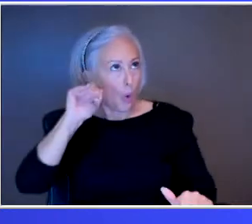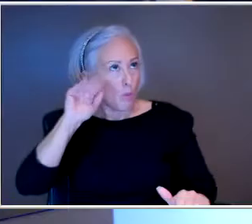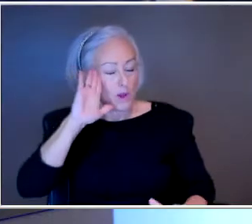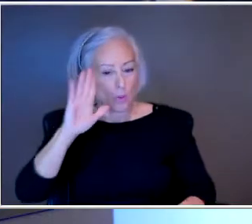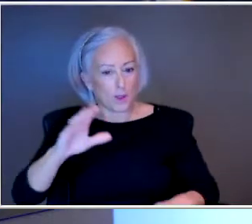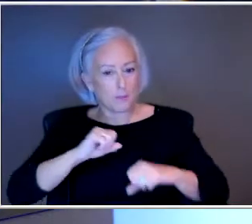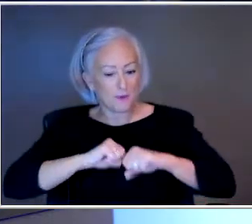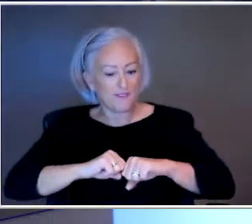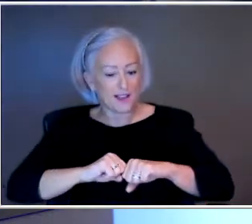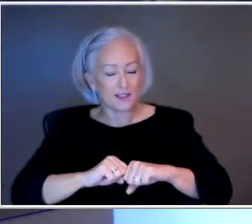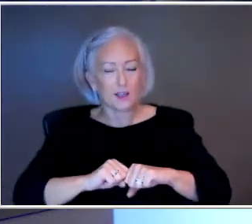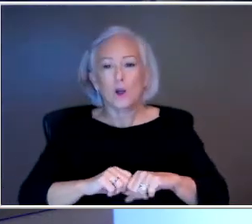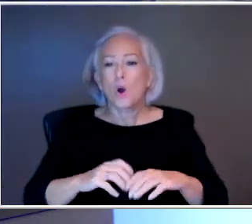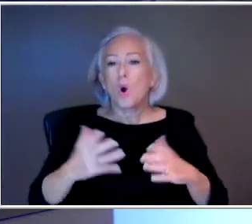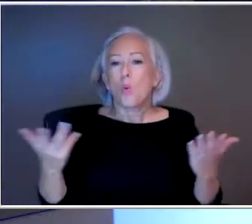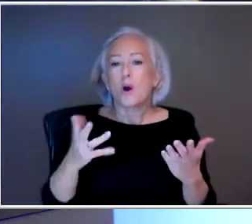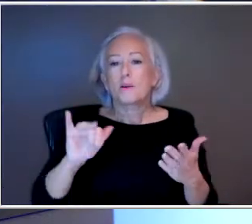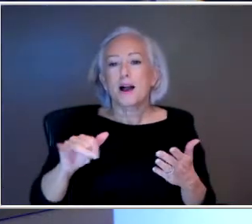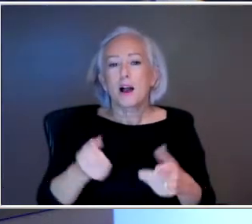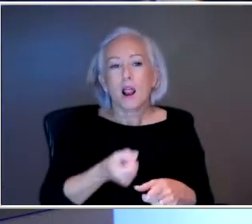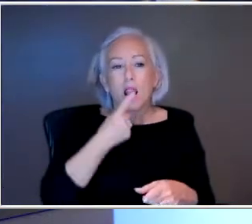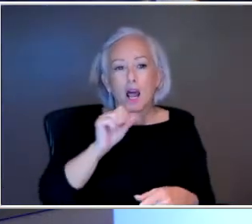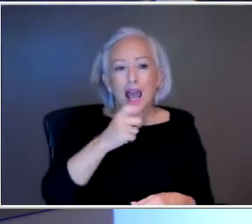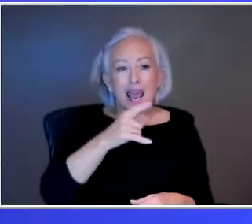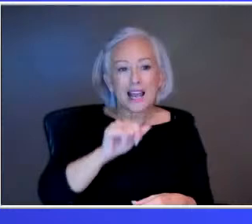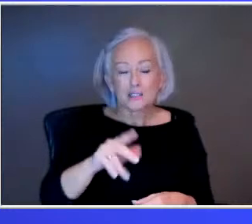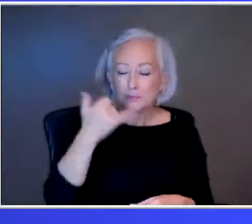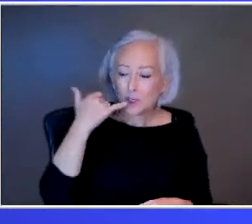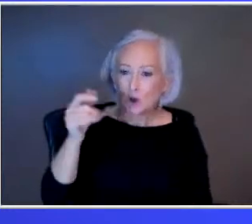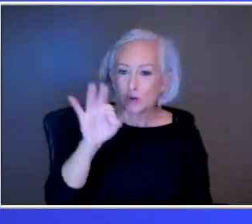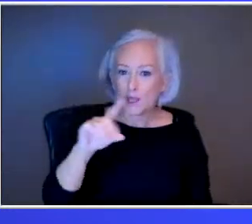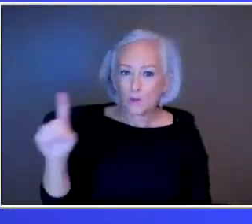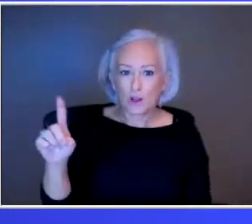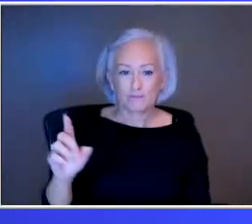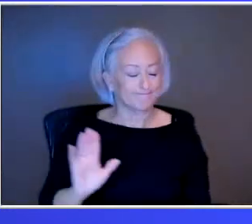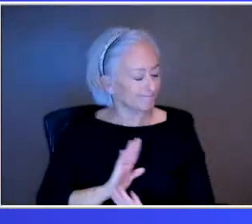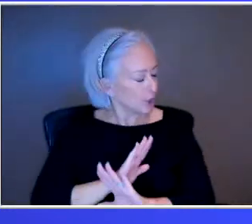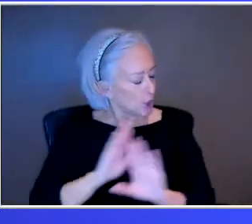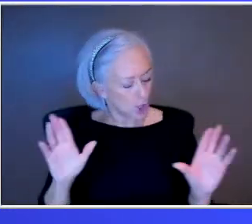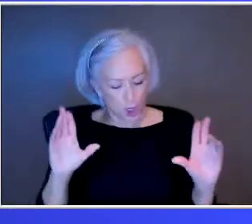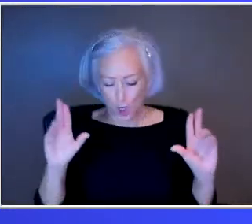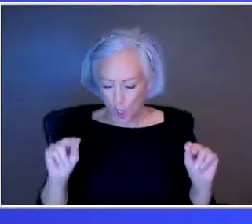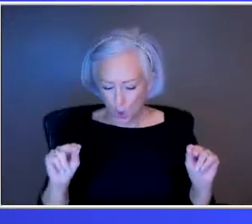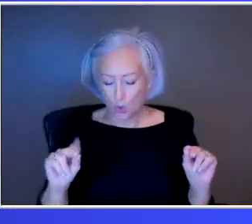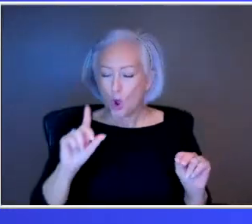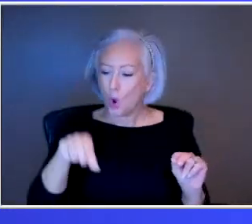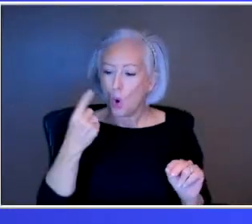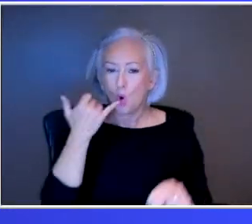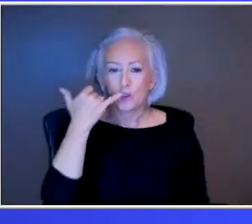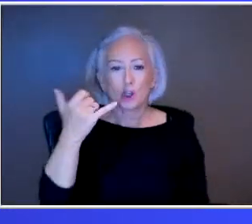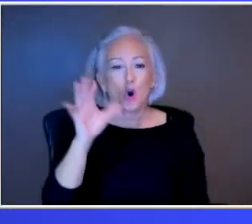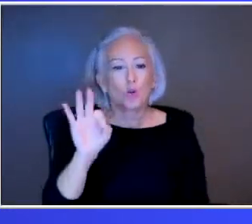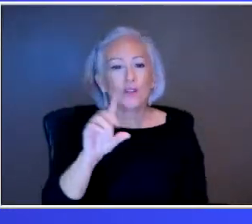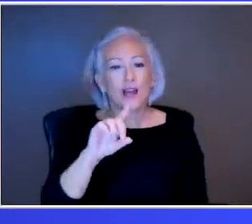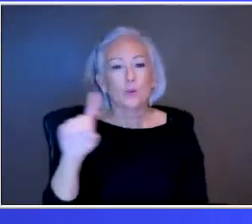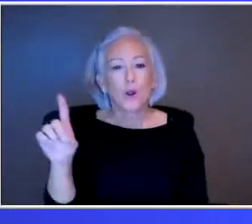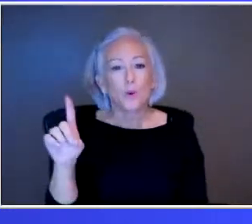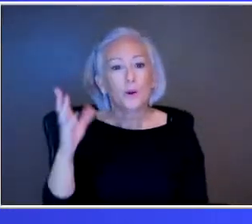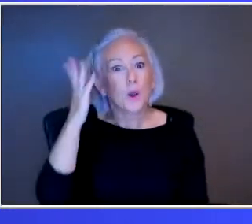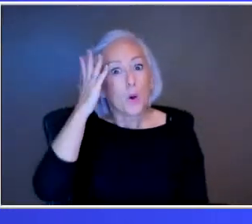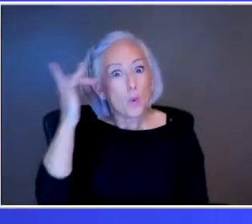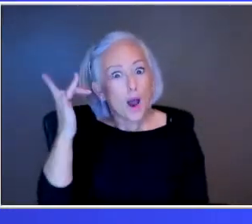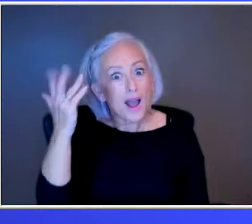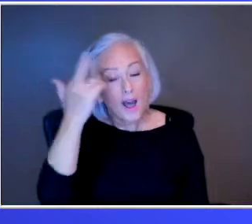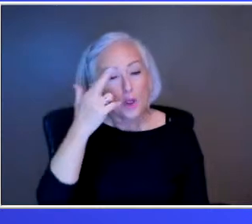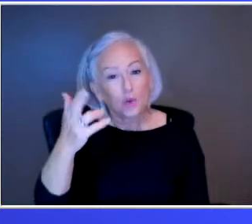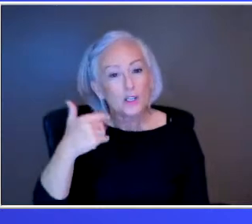aspirin and calling 911? No, I just cannot. call 911. Yes, exactly. Because it may be that the reason that you have this sudden